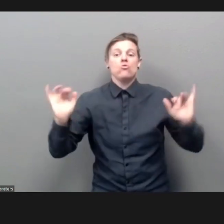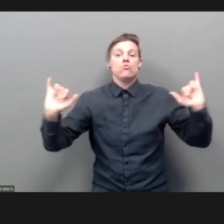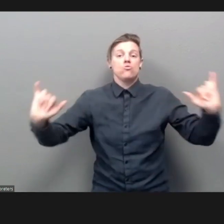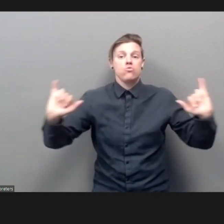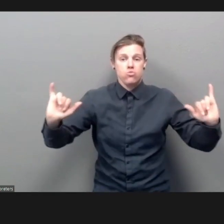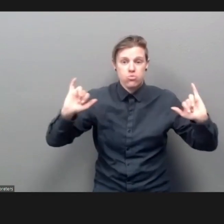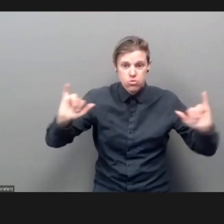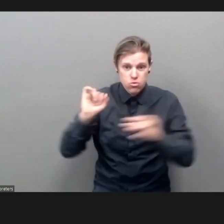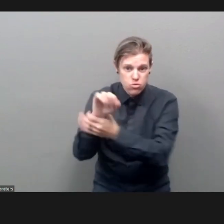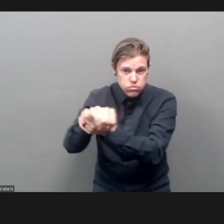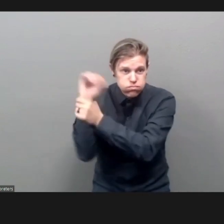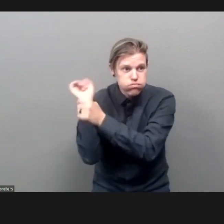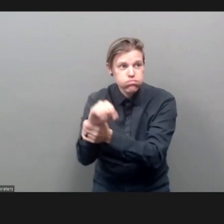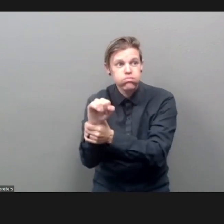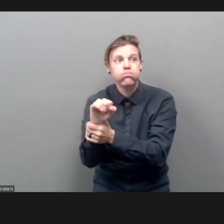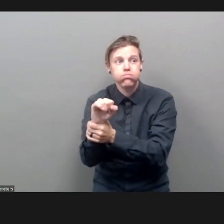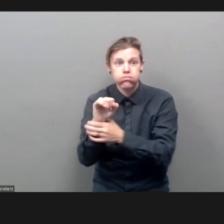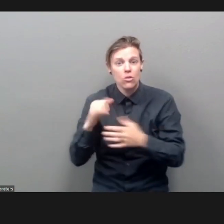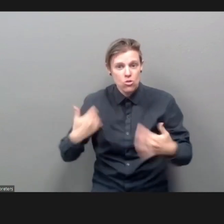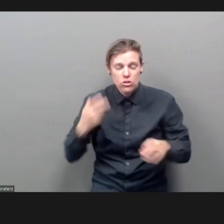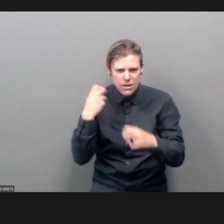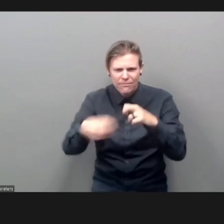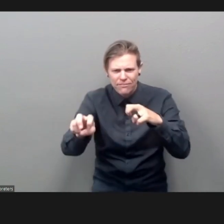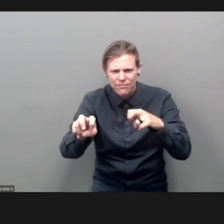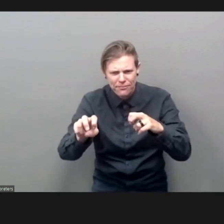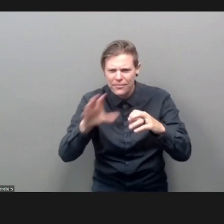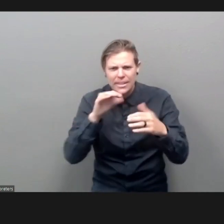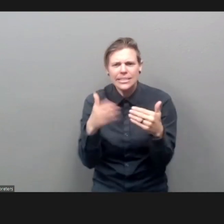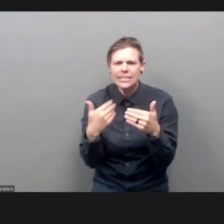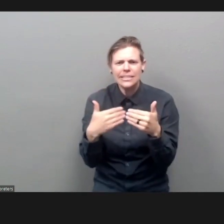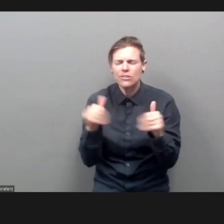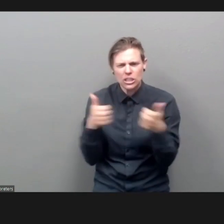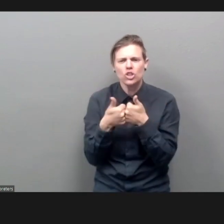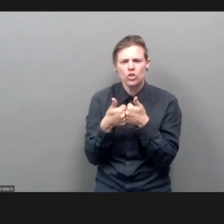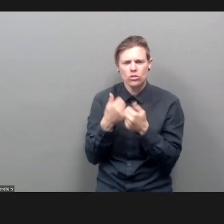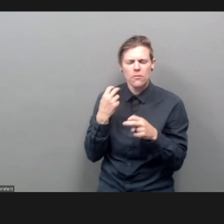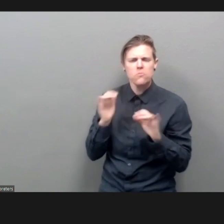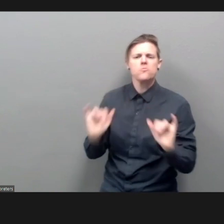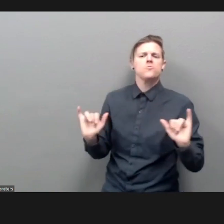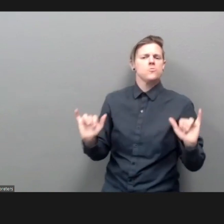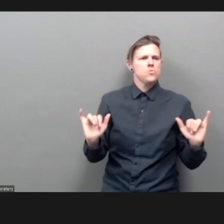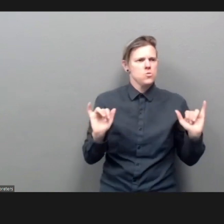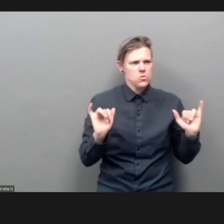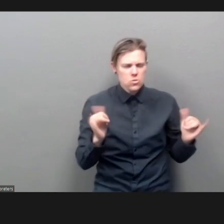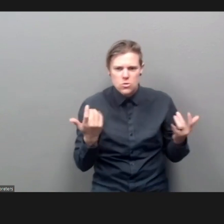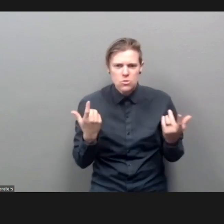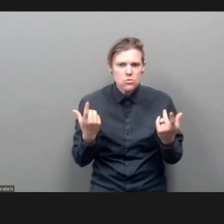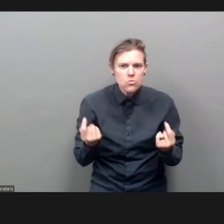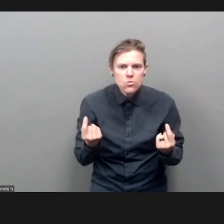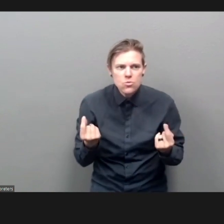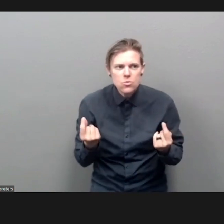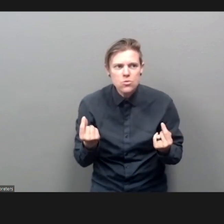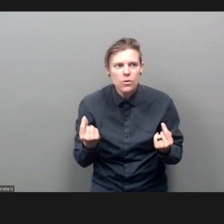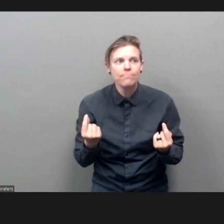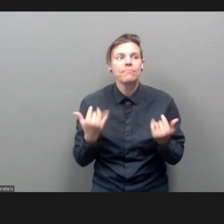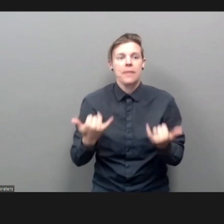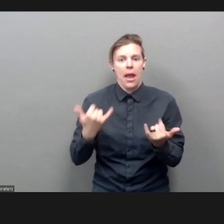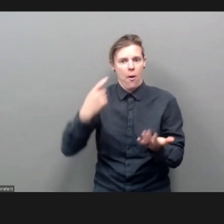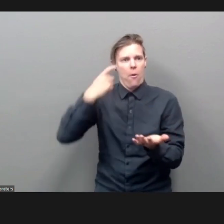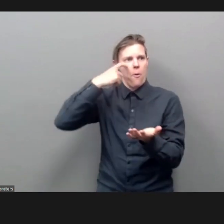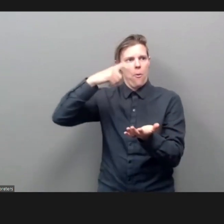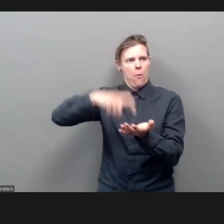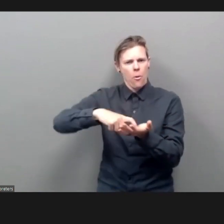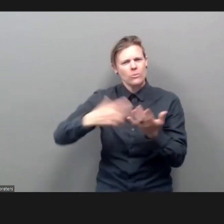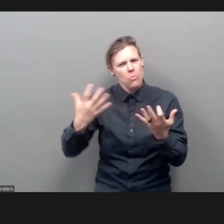all of us. So here's what I want to talk about. I want folks to get their boosters, and I want to